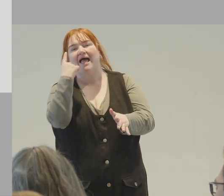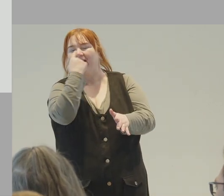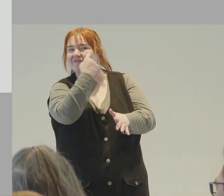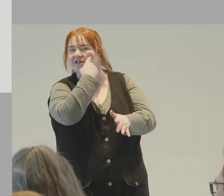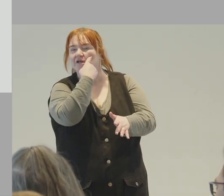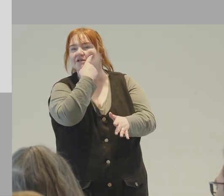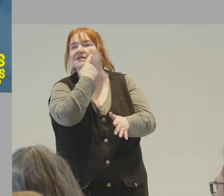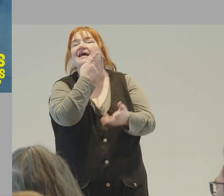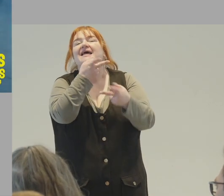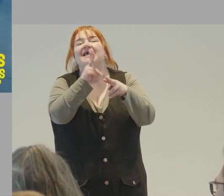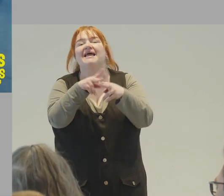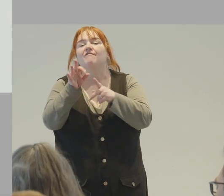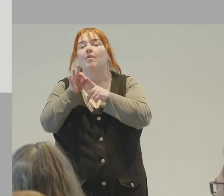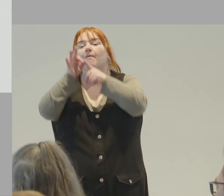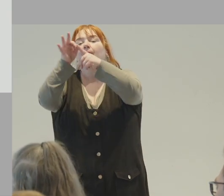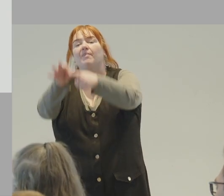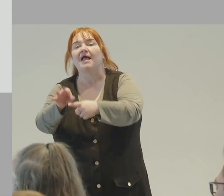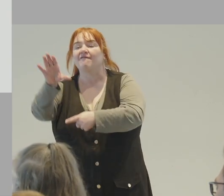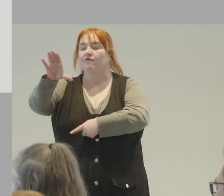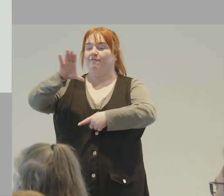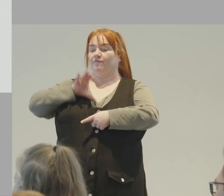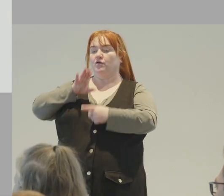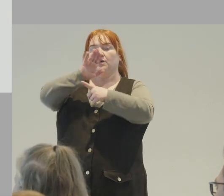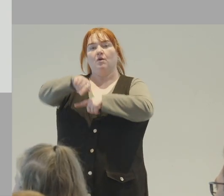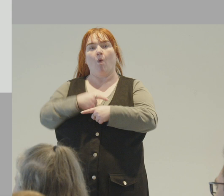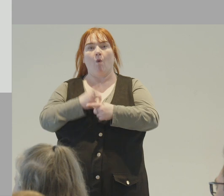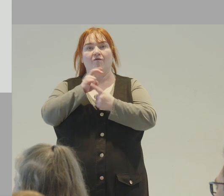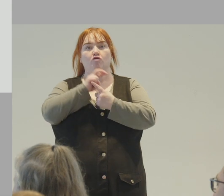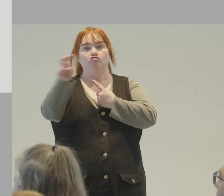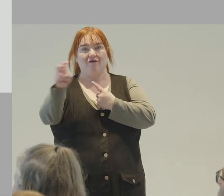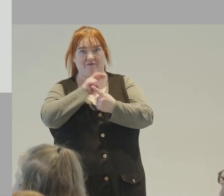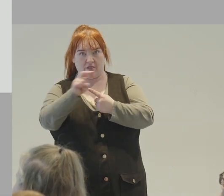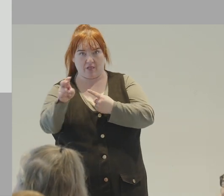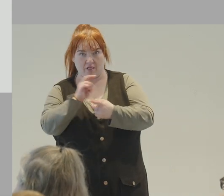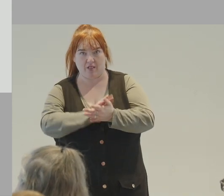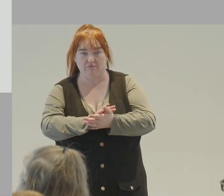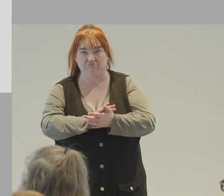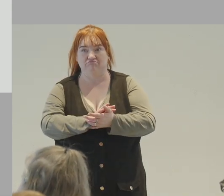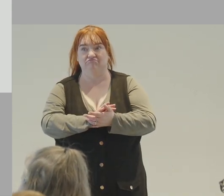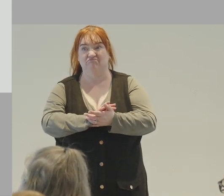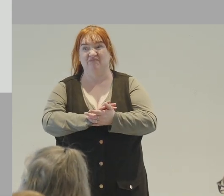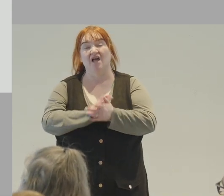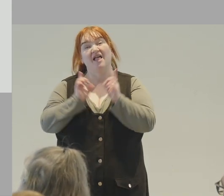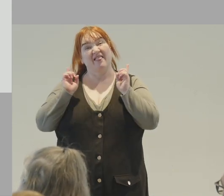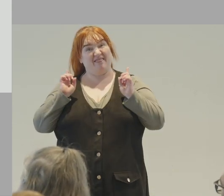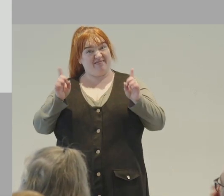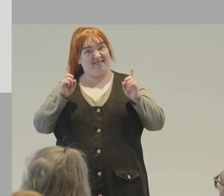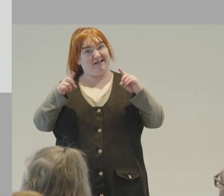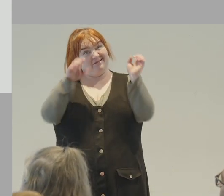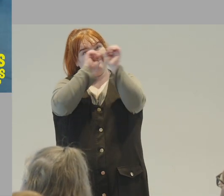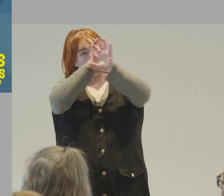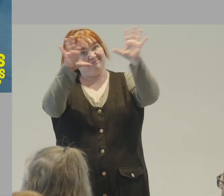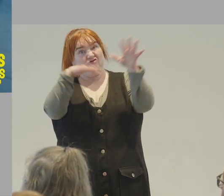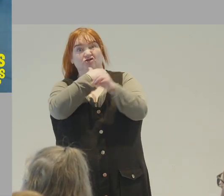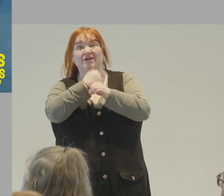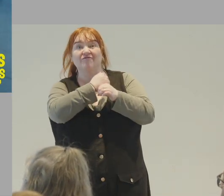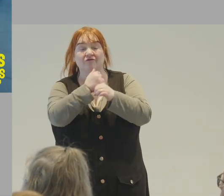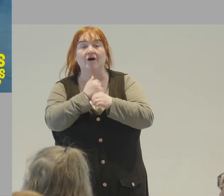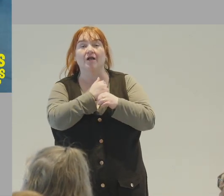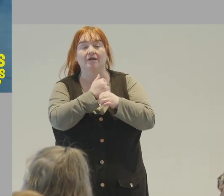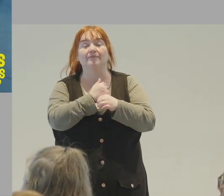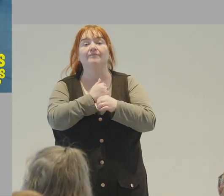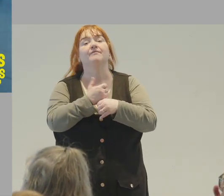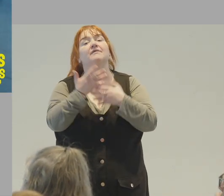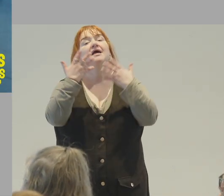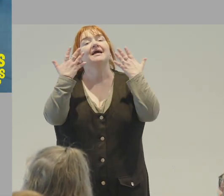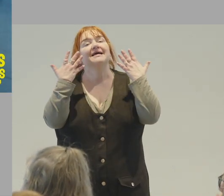why. And that's who can get it. So that's the context. That's the kind of general what we're talking about. Now we're going to look